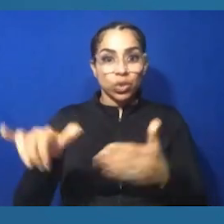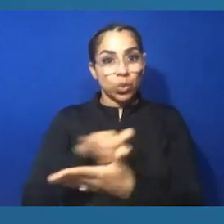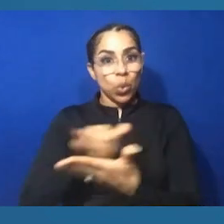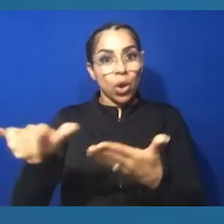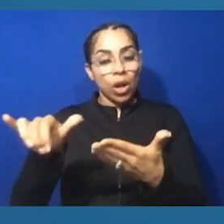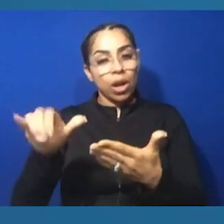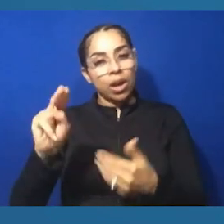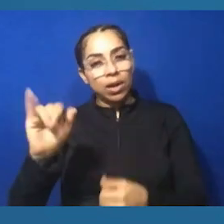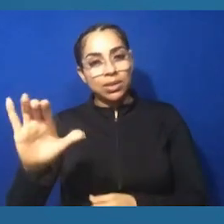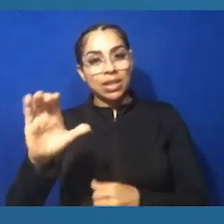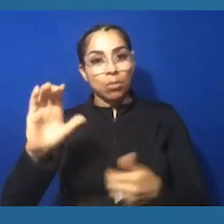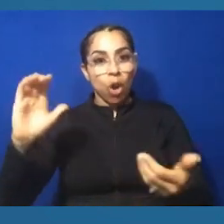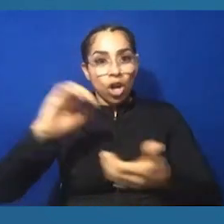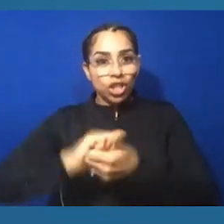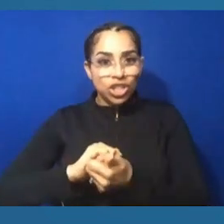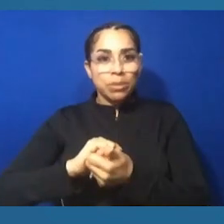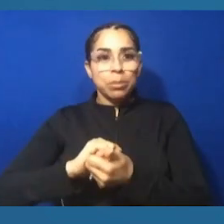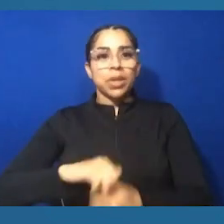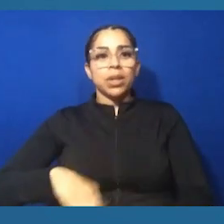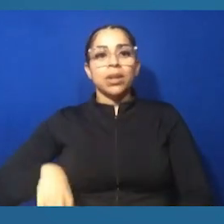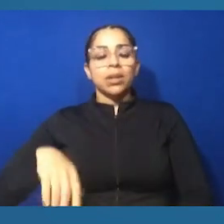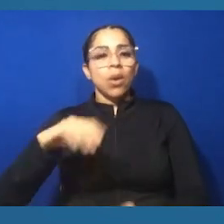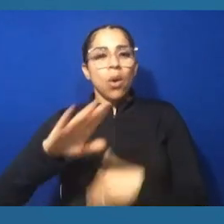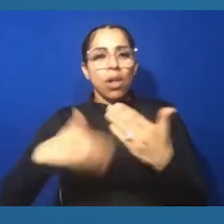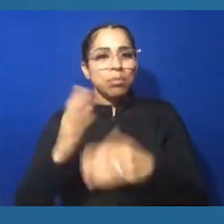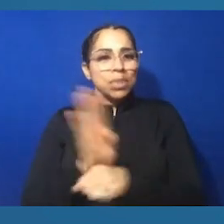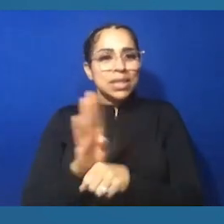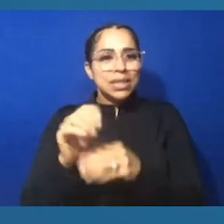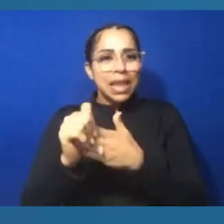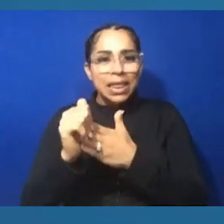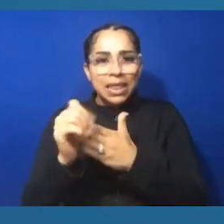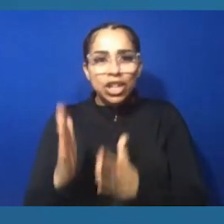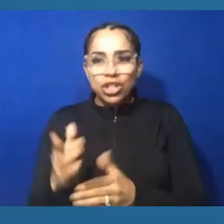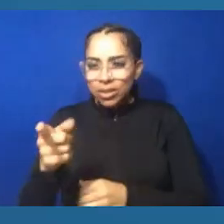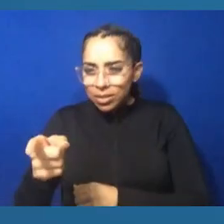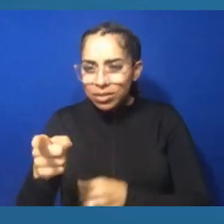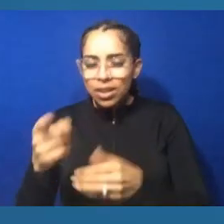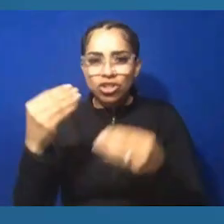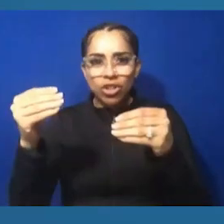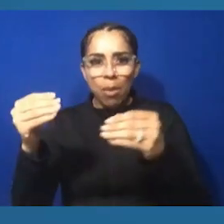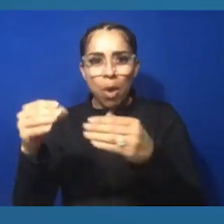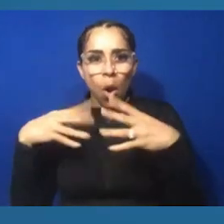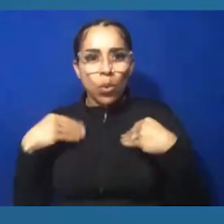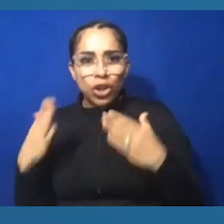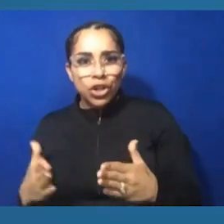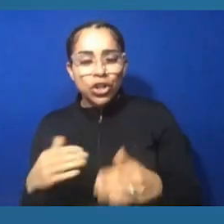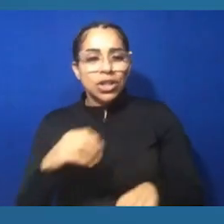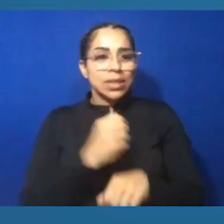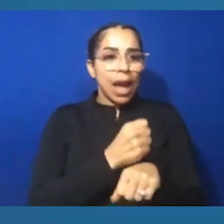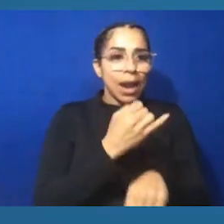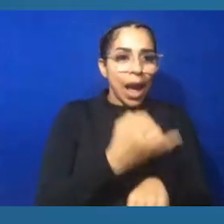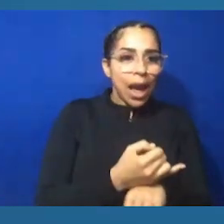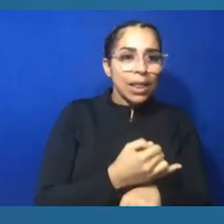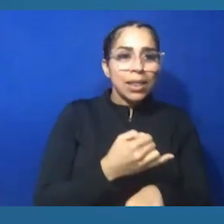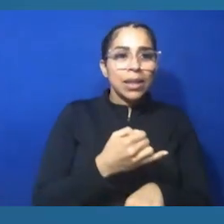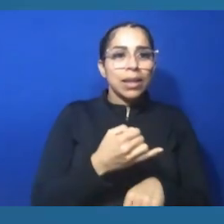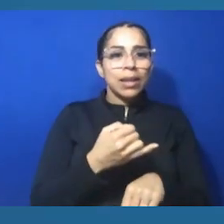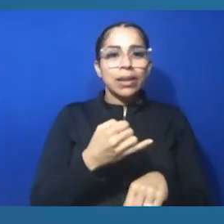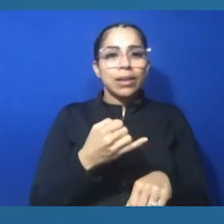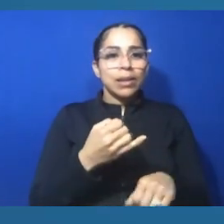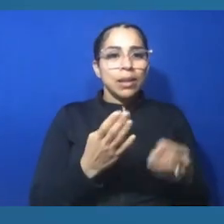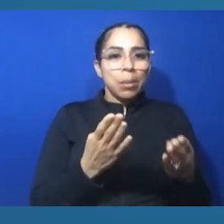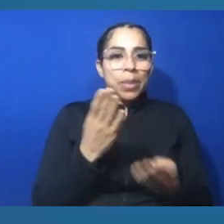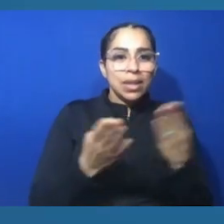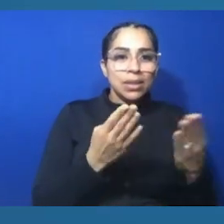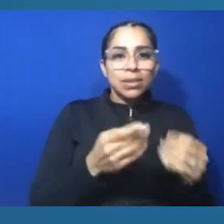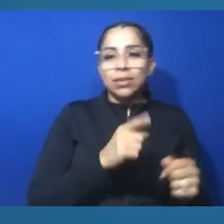here, Ms. Konigsberg, the individual shop owner, but everybody who's here, from the Staten Island bids to the Albany bids to the Buffalo